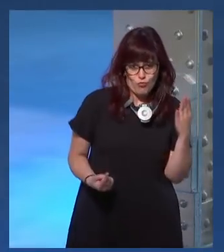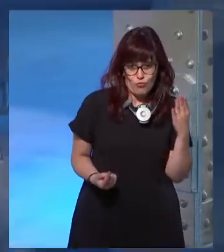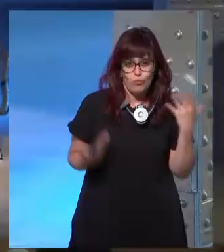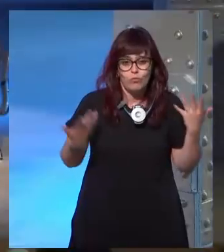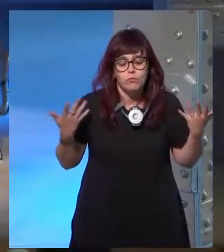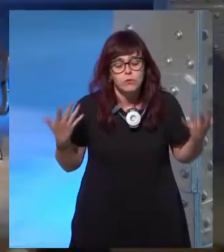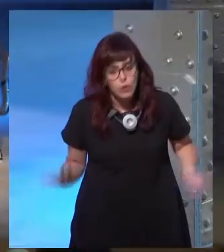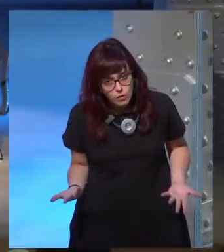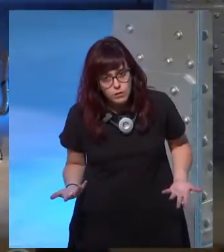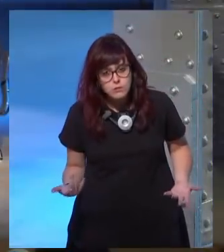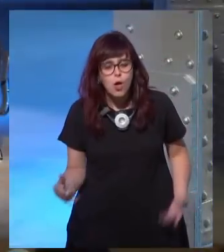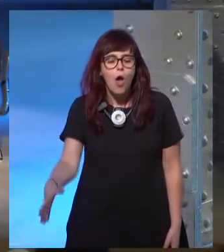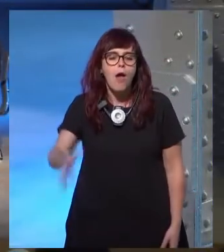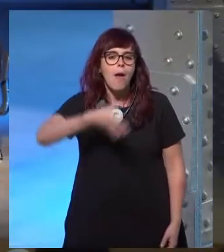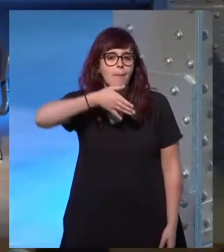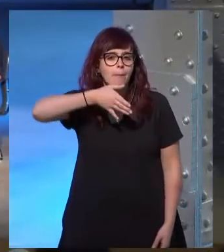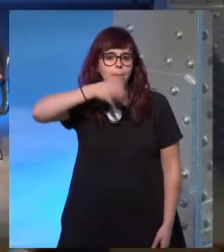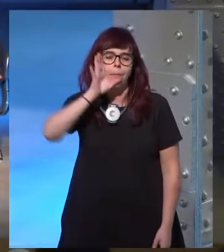I drink a lot.